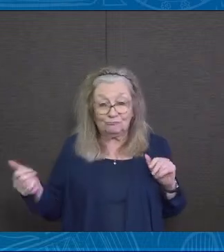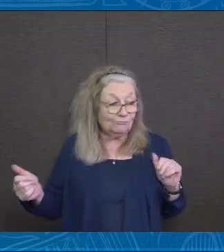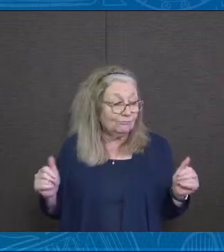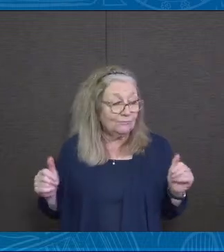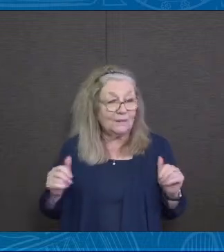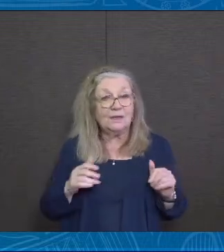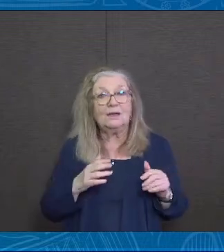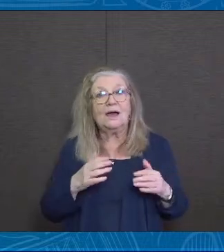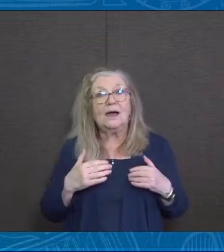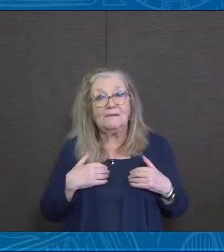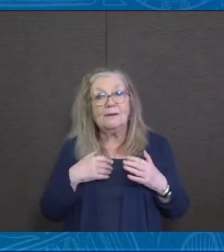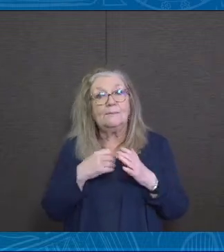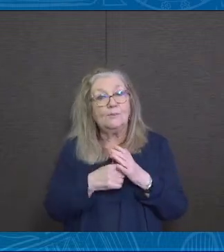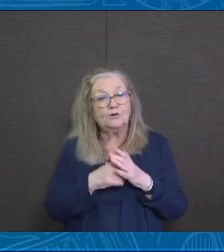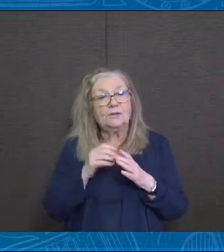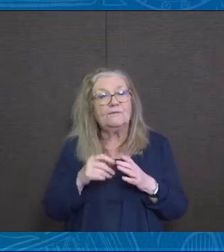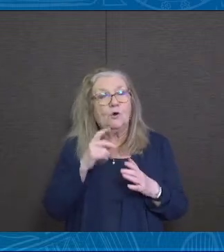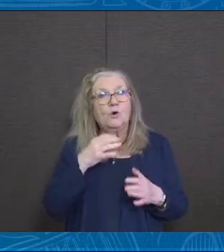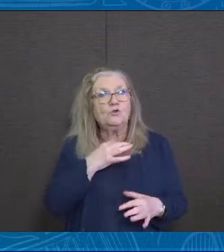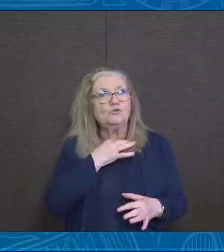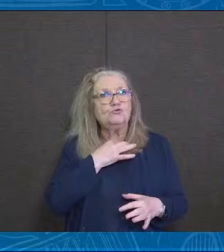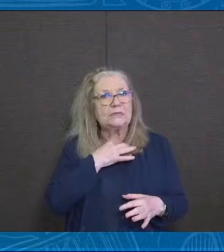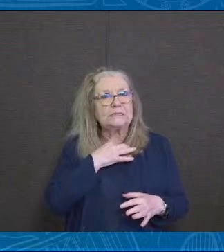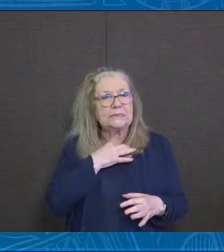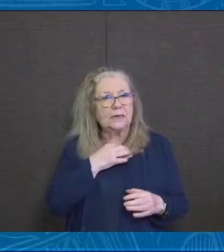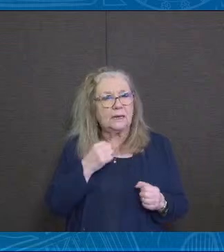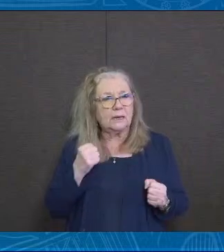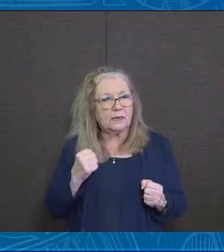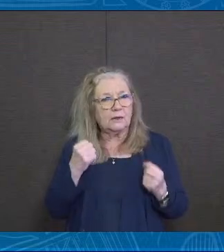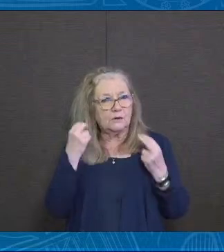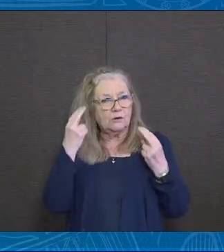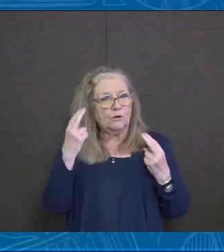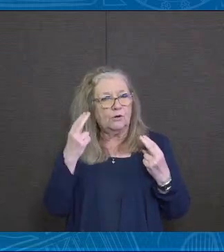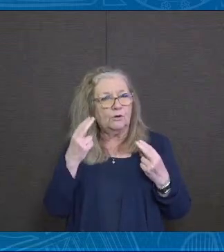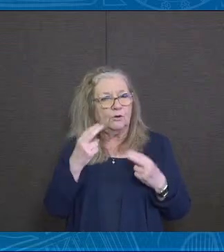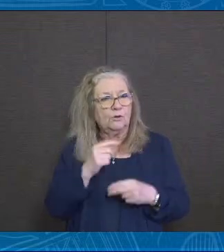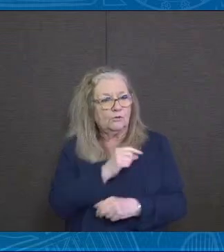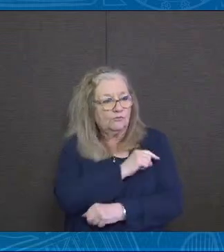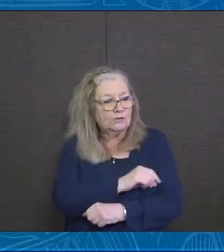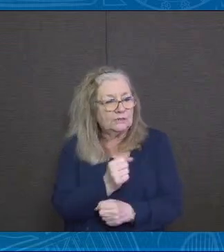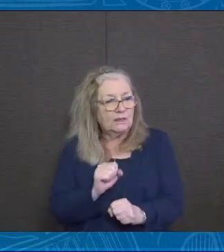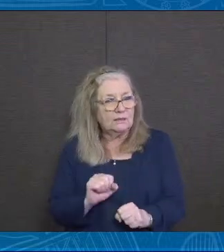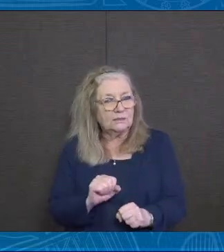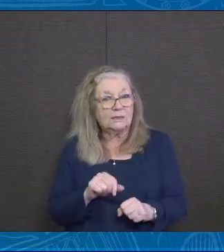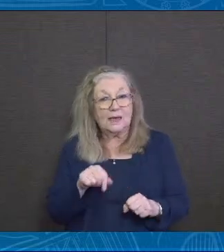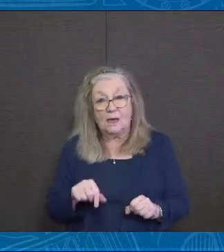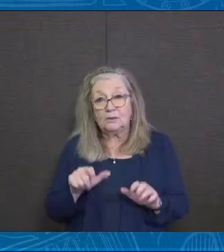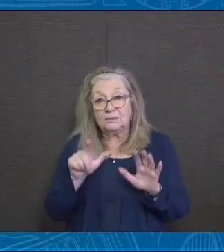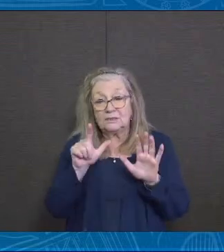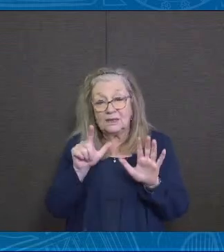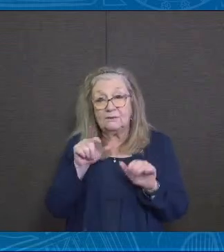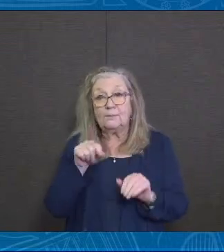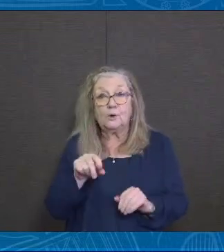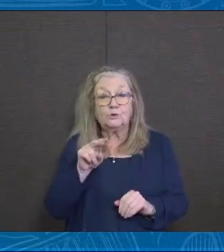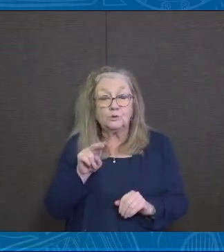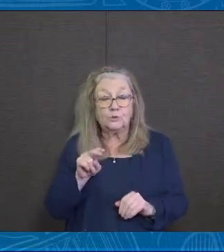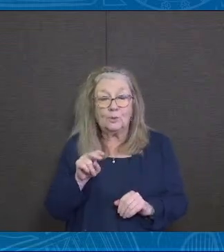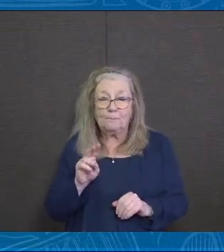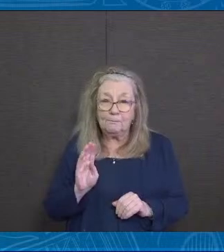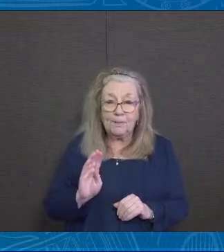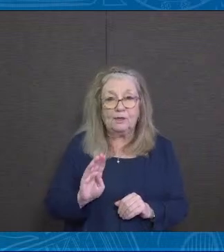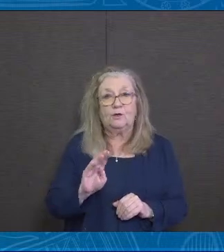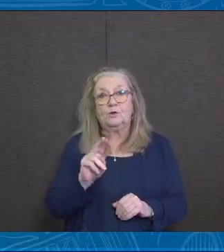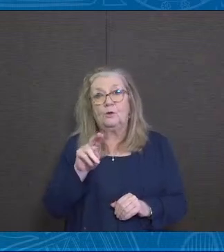a project for risk resiliency program, which now reached to 7.2 billion US dollars,